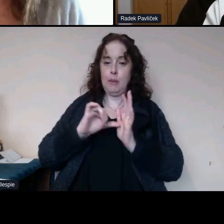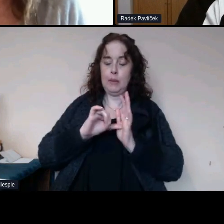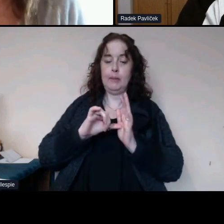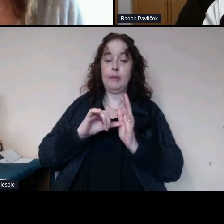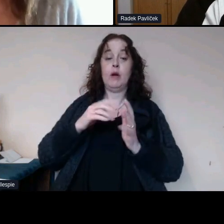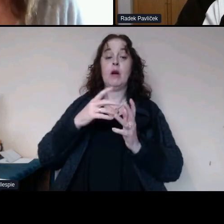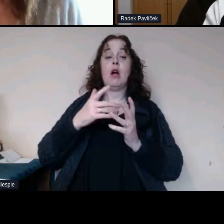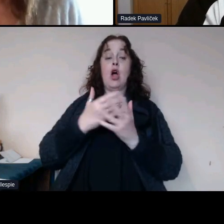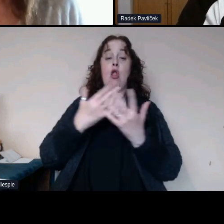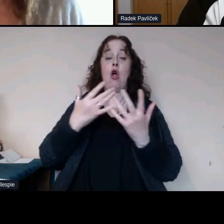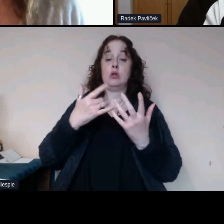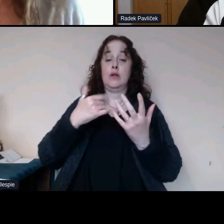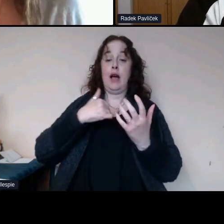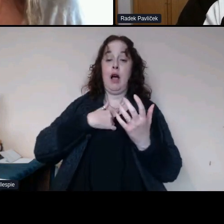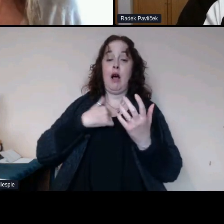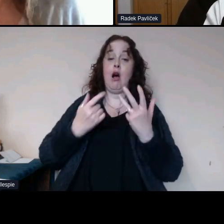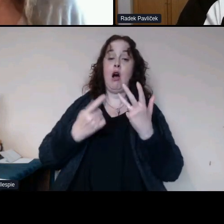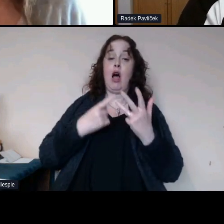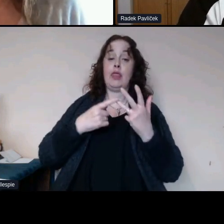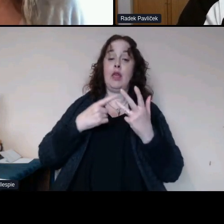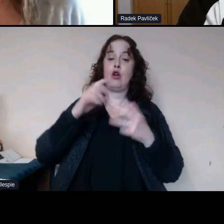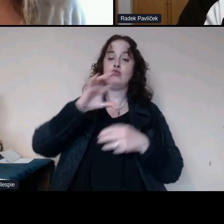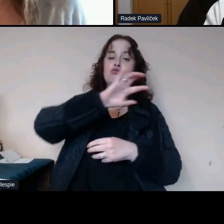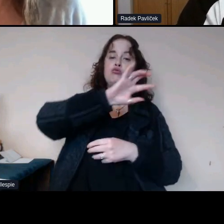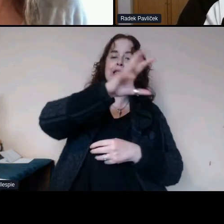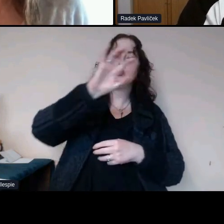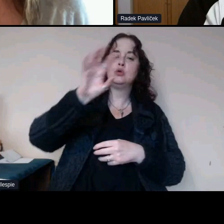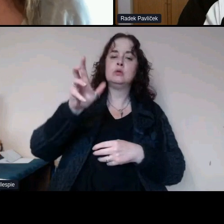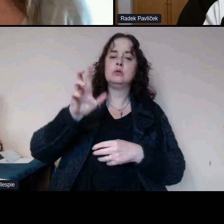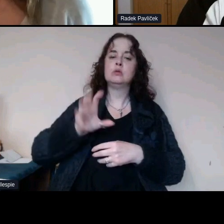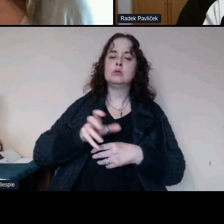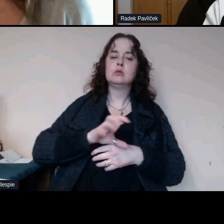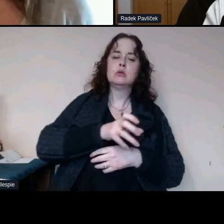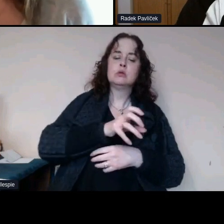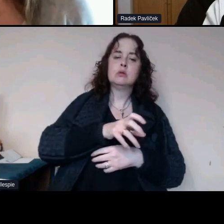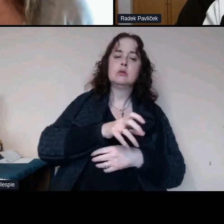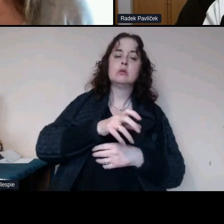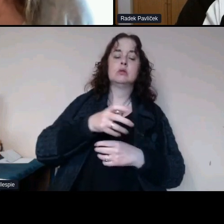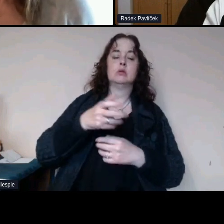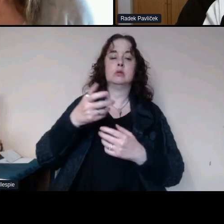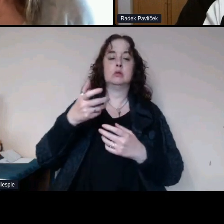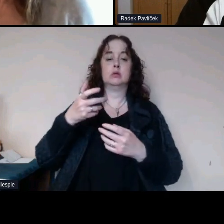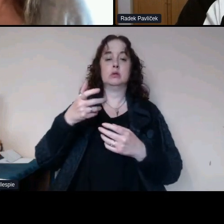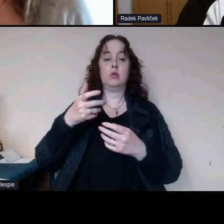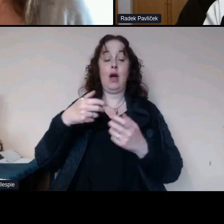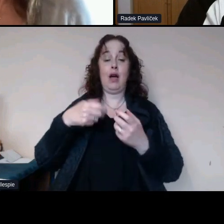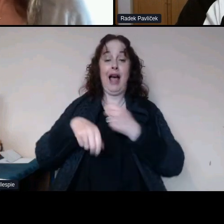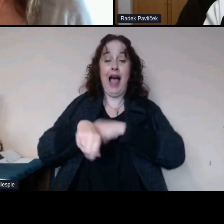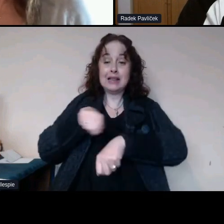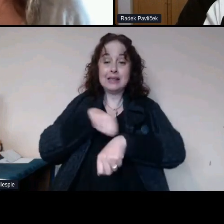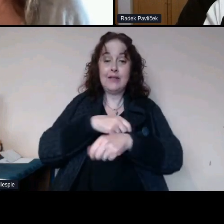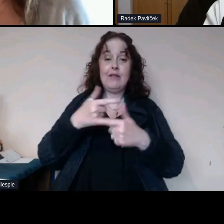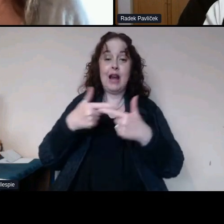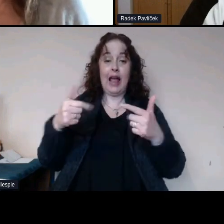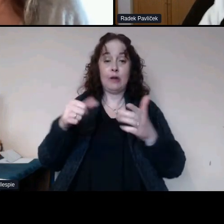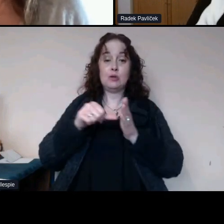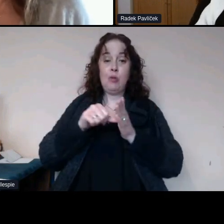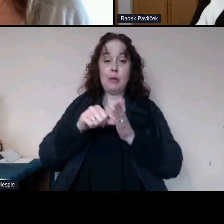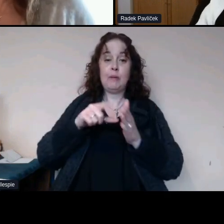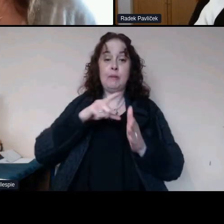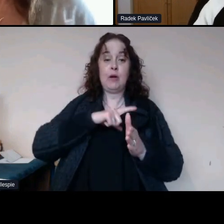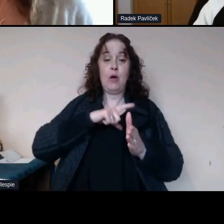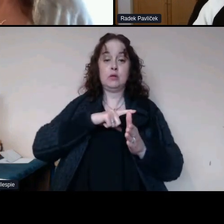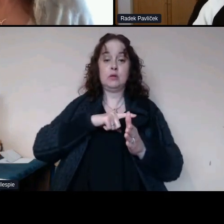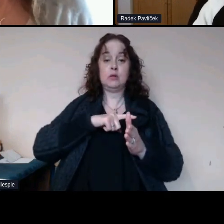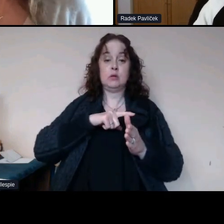our other regions and countries where we are active, we have a language issue, because much of not only